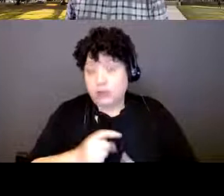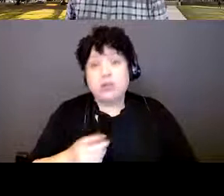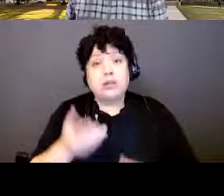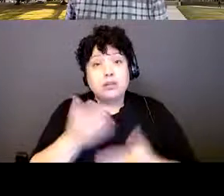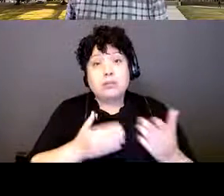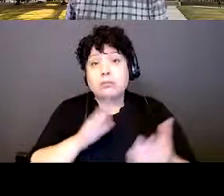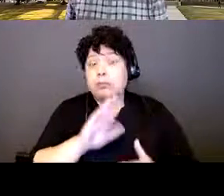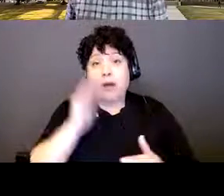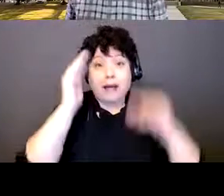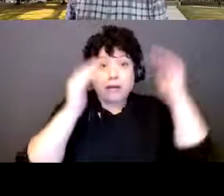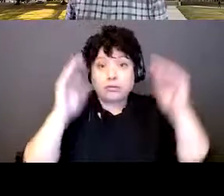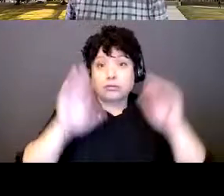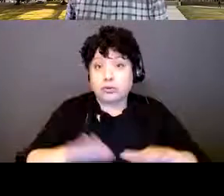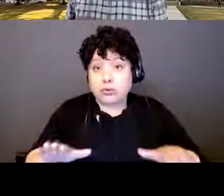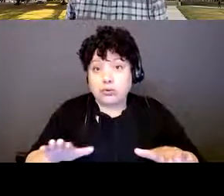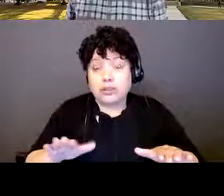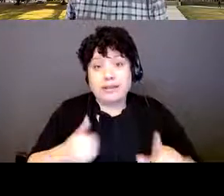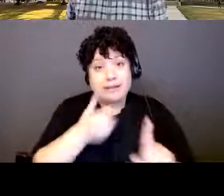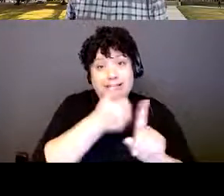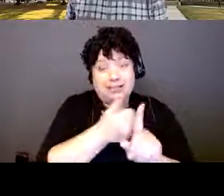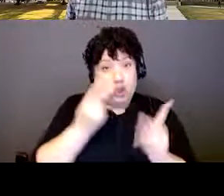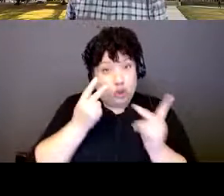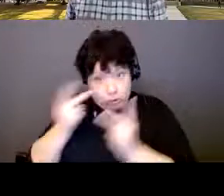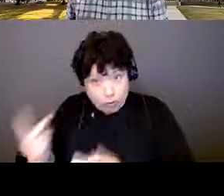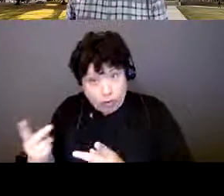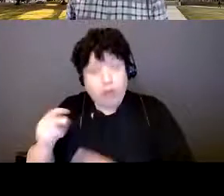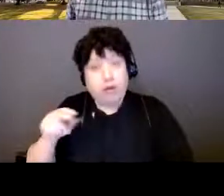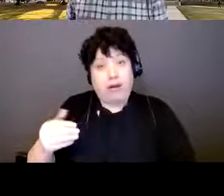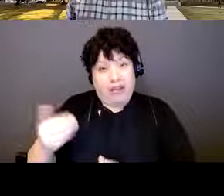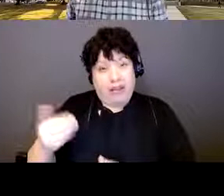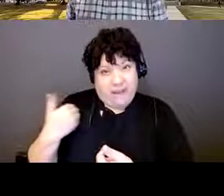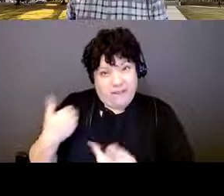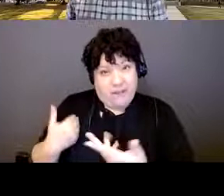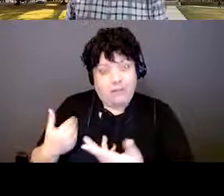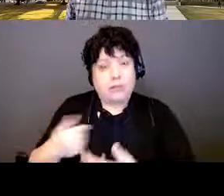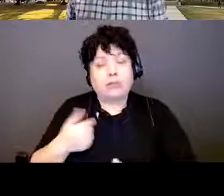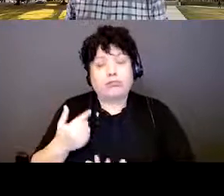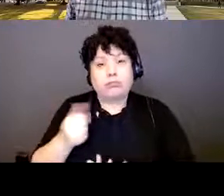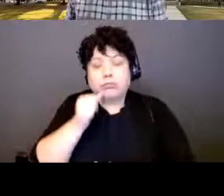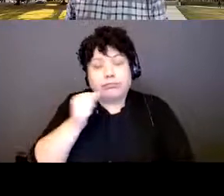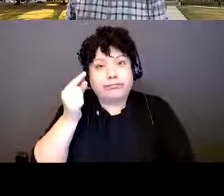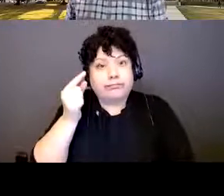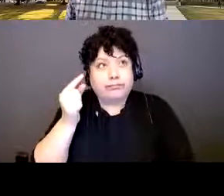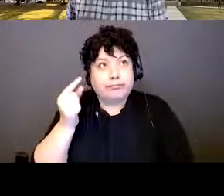children saw many of the warning signs and